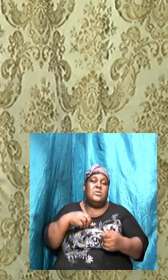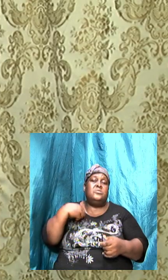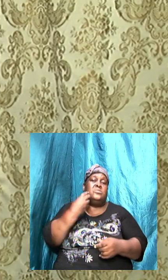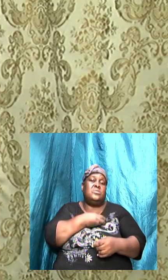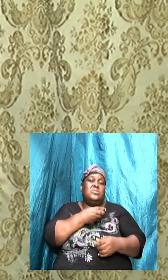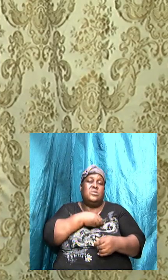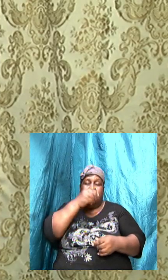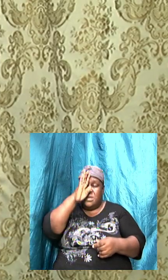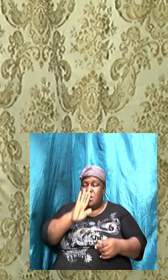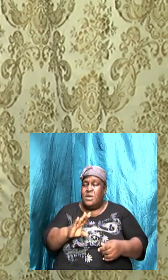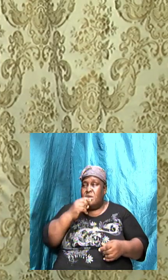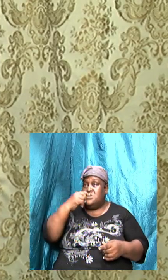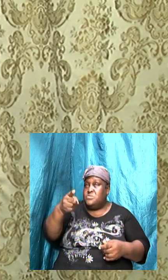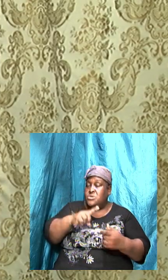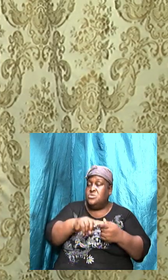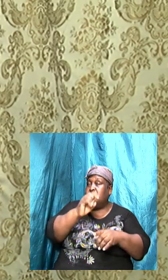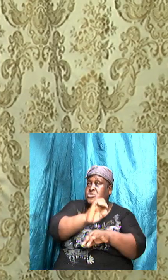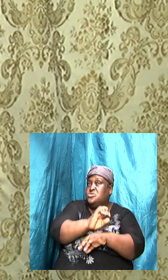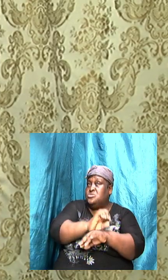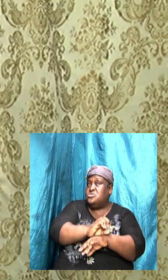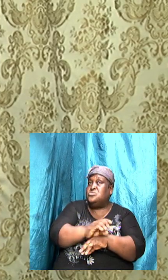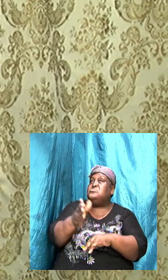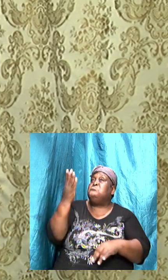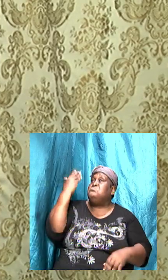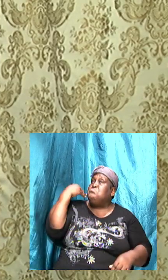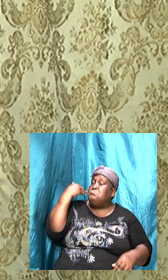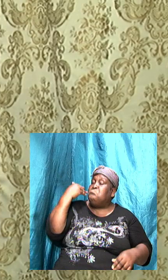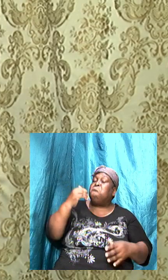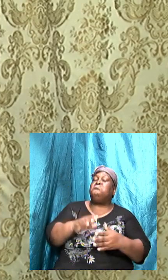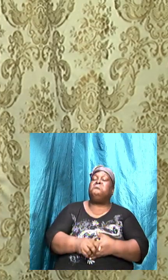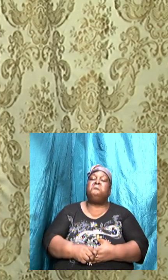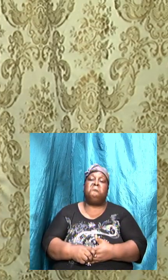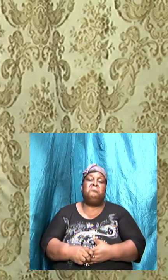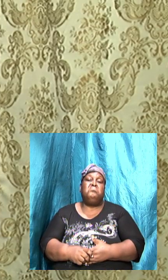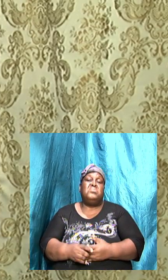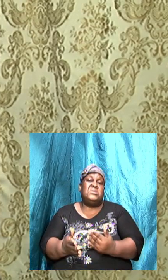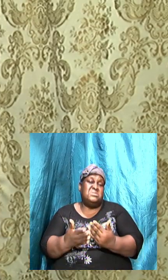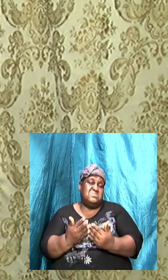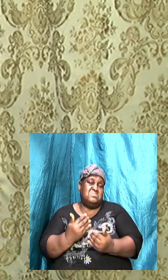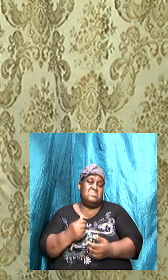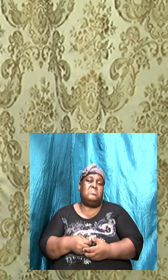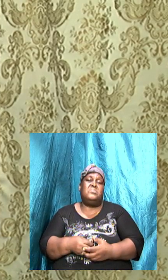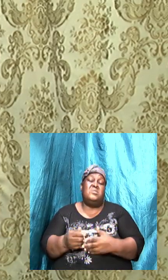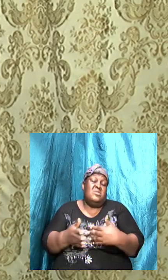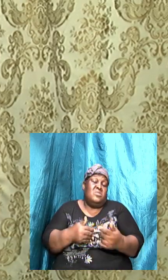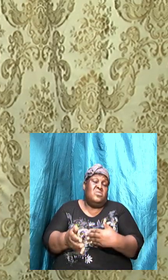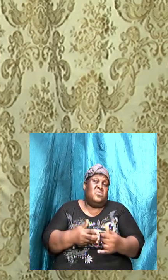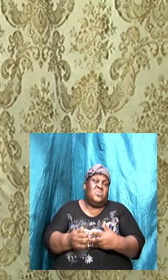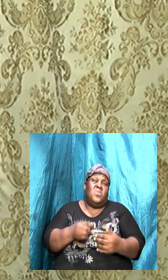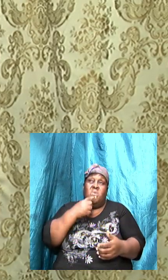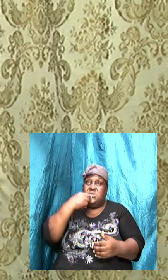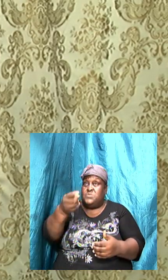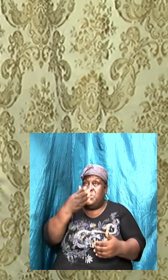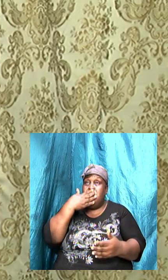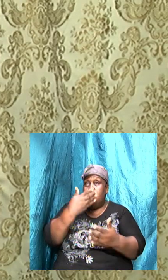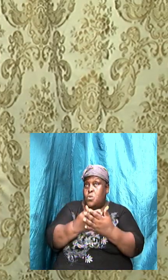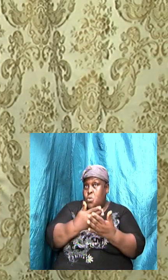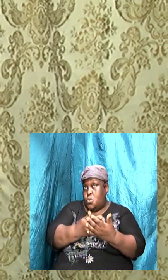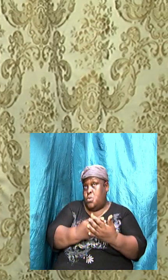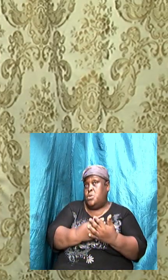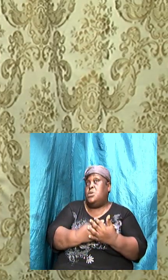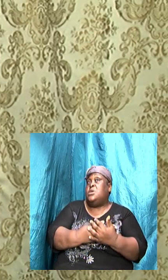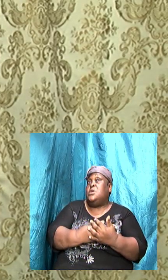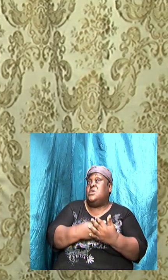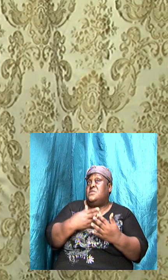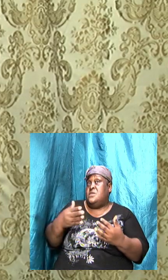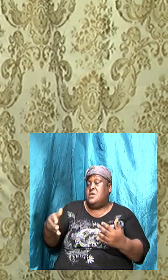church there still. And that was significant. But although he commended them immensely,